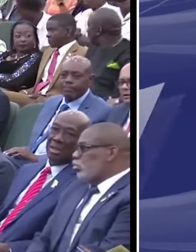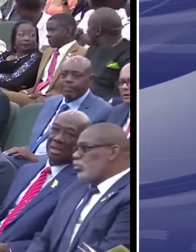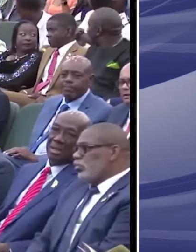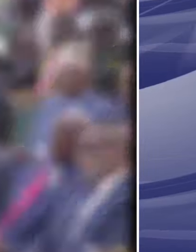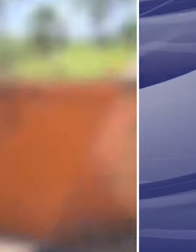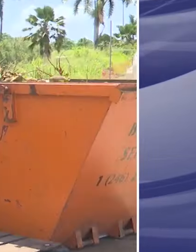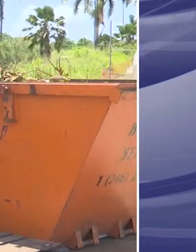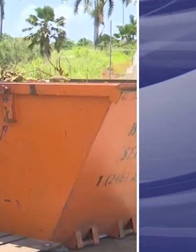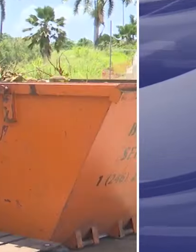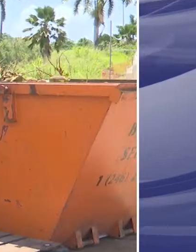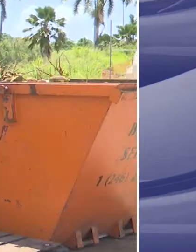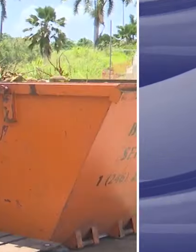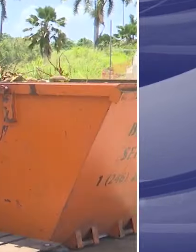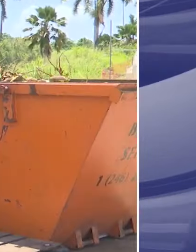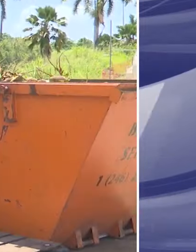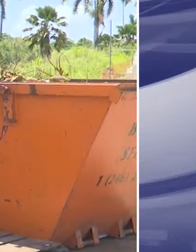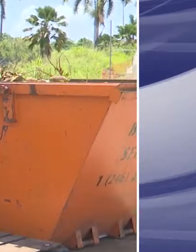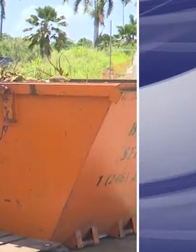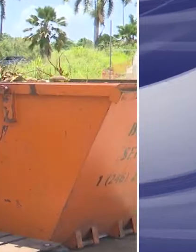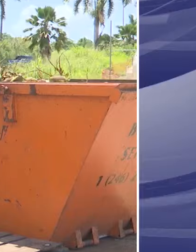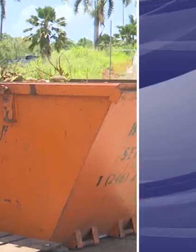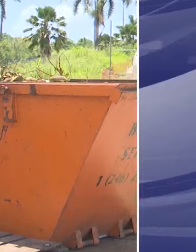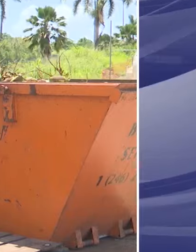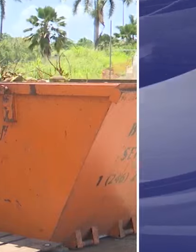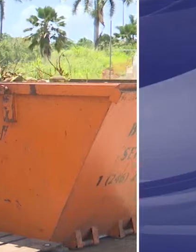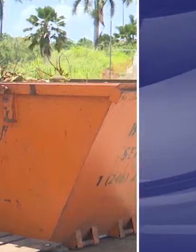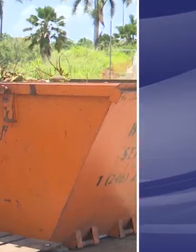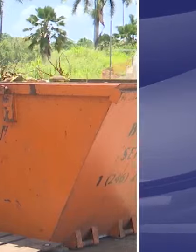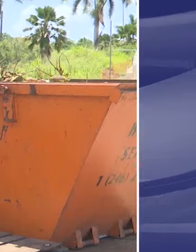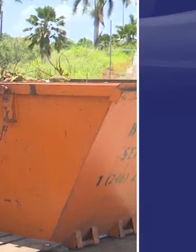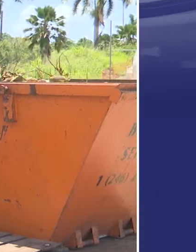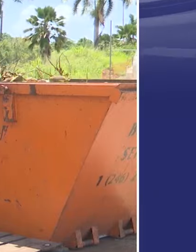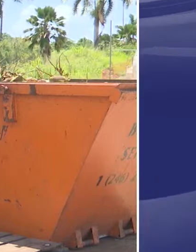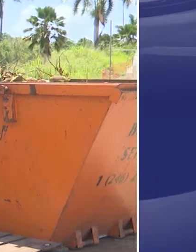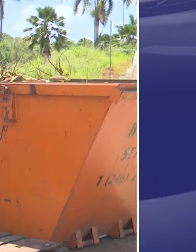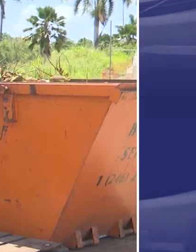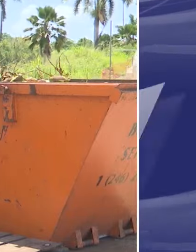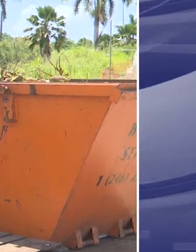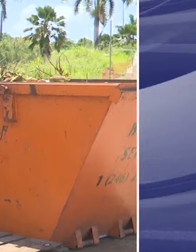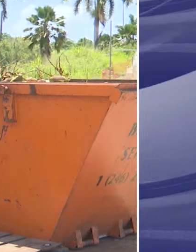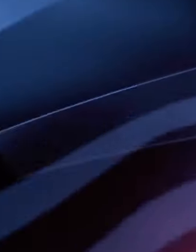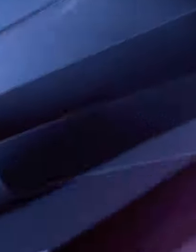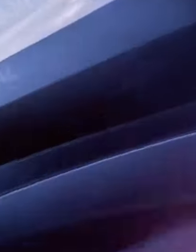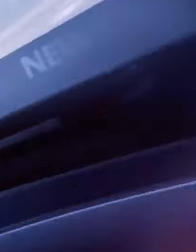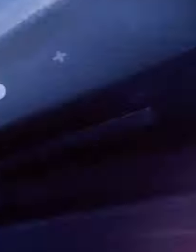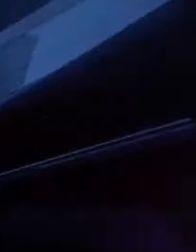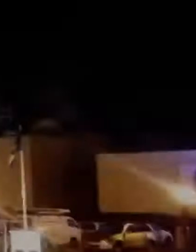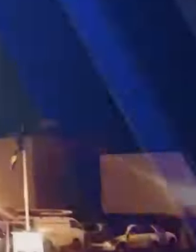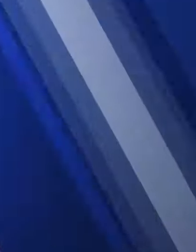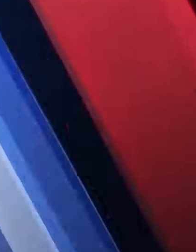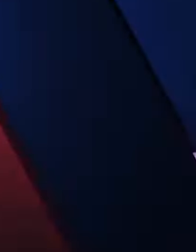agenda. Vendors operating at Newton Christchurch looking forward to additional facilities.